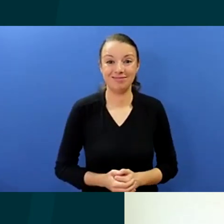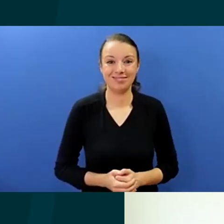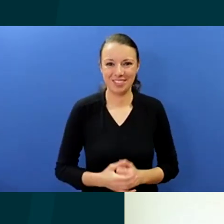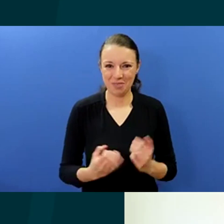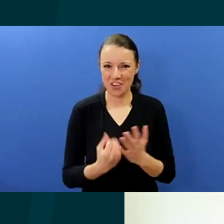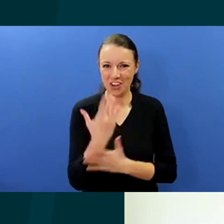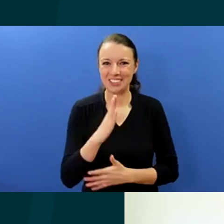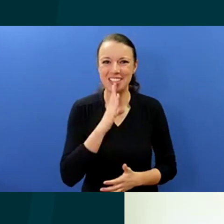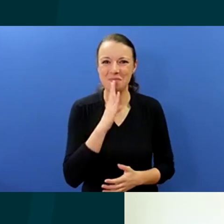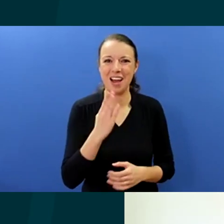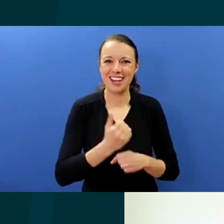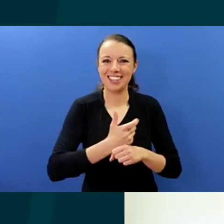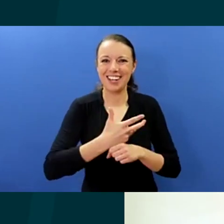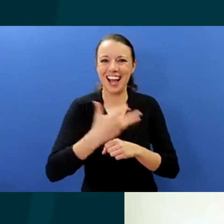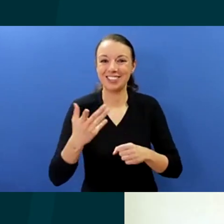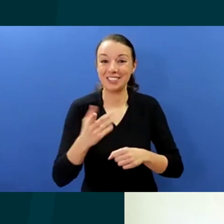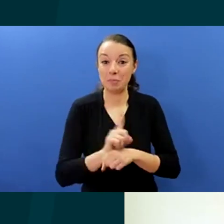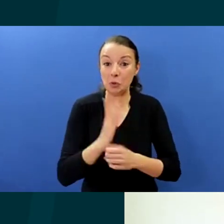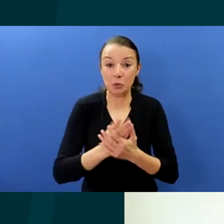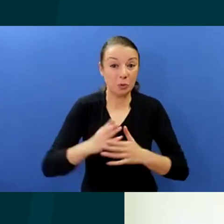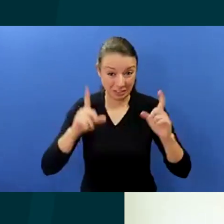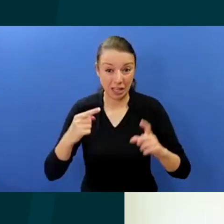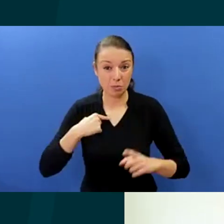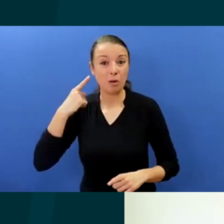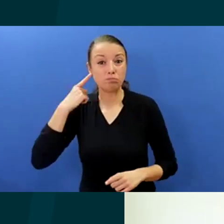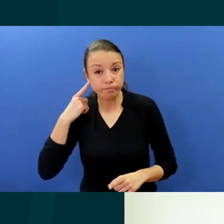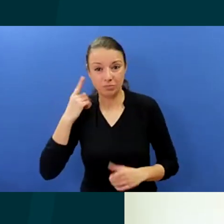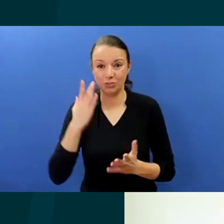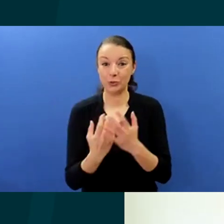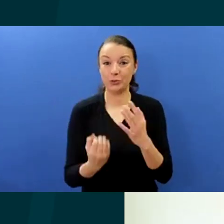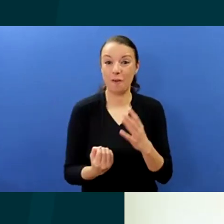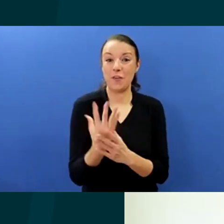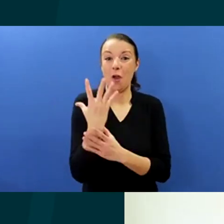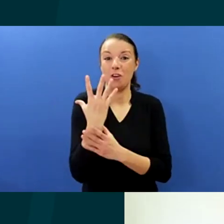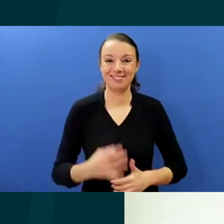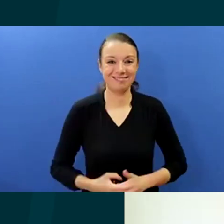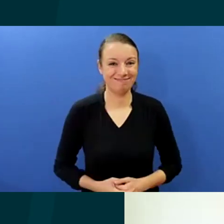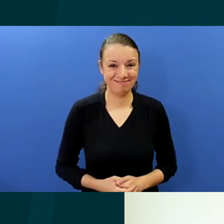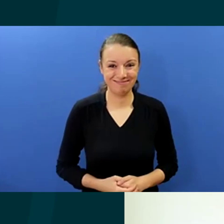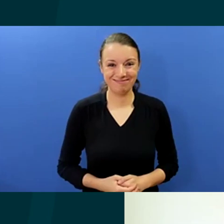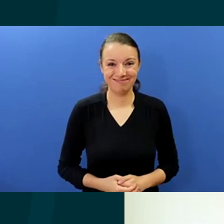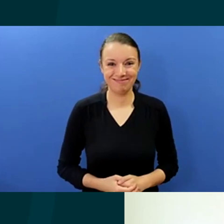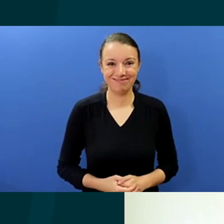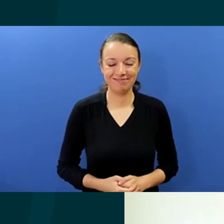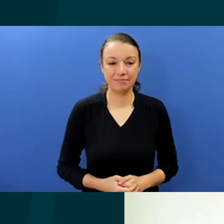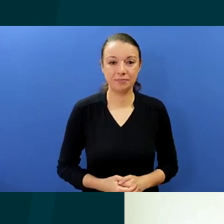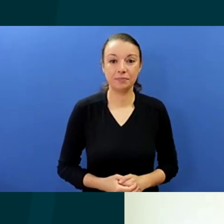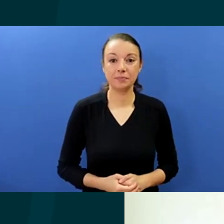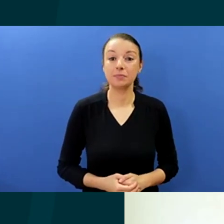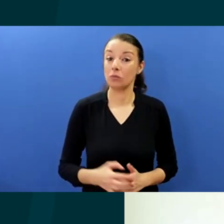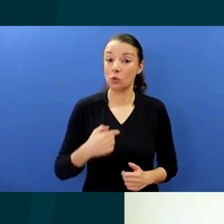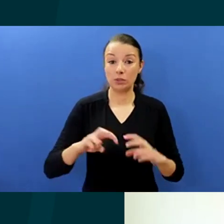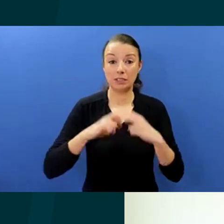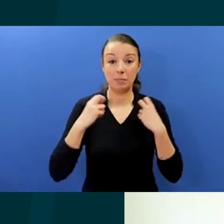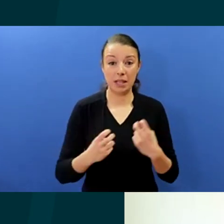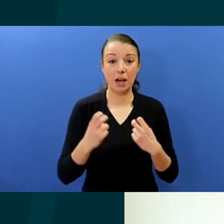And within, as far as I know, the spring, astronomical spring is going to start within a quarter or so.